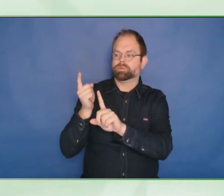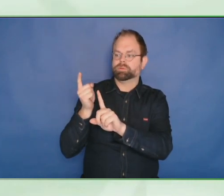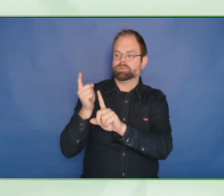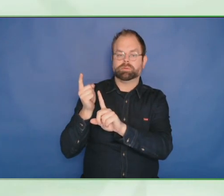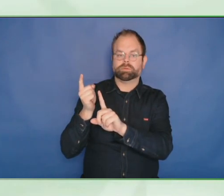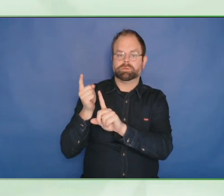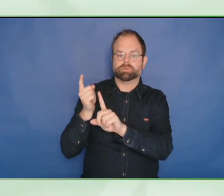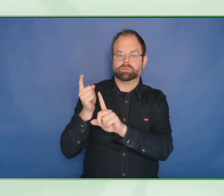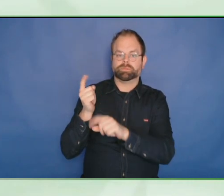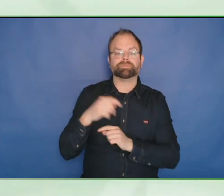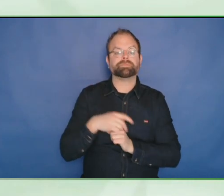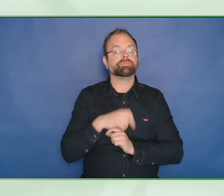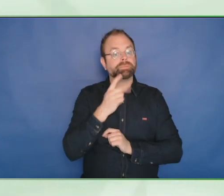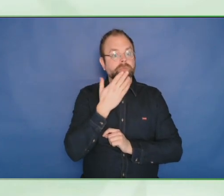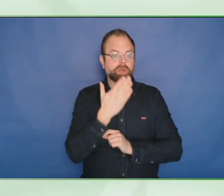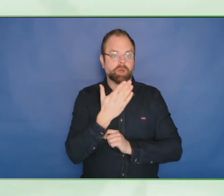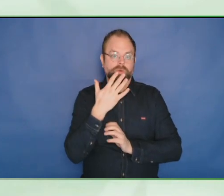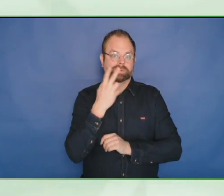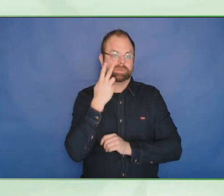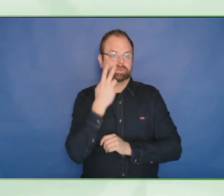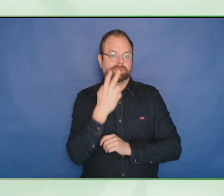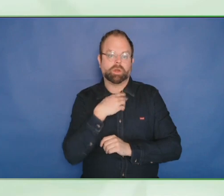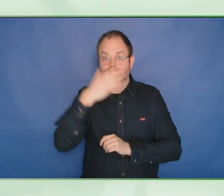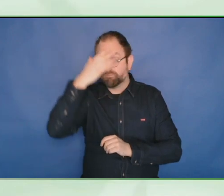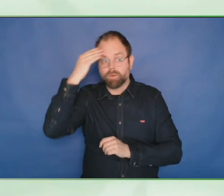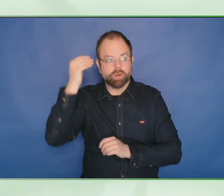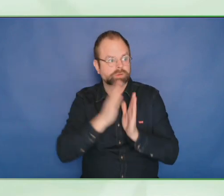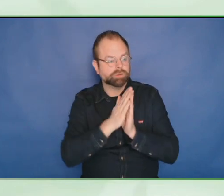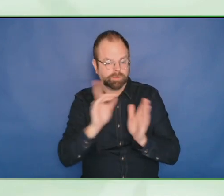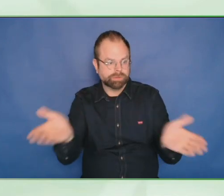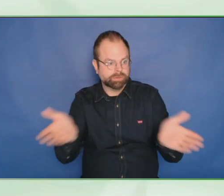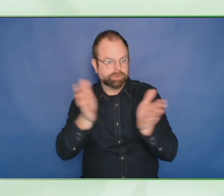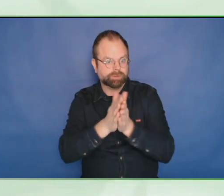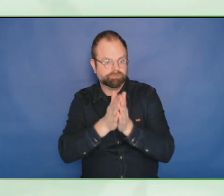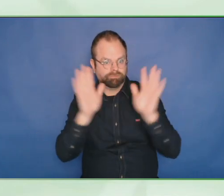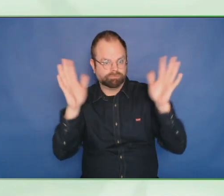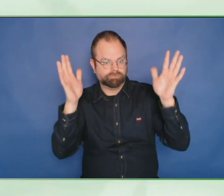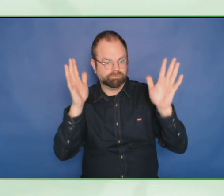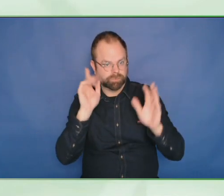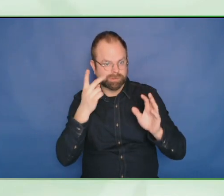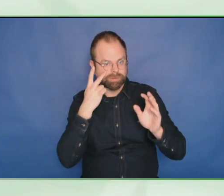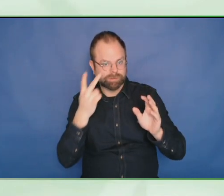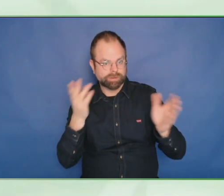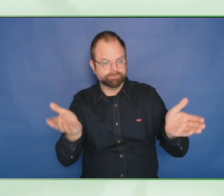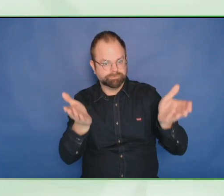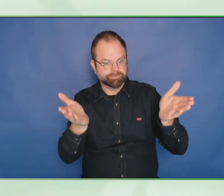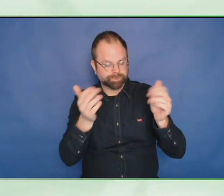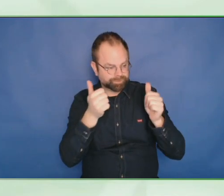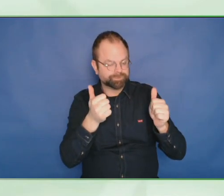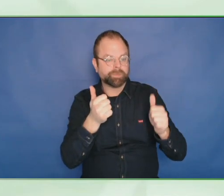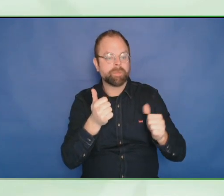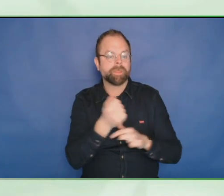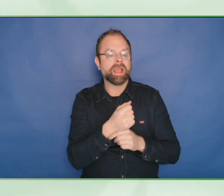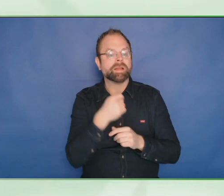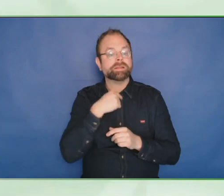us how entrepreneurship has helped you become a decision maker in your own life, and how have